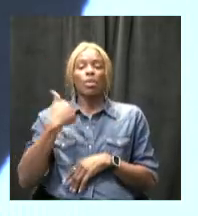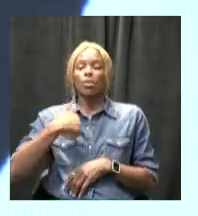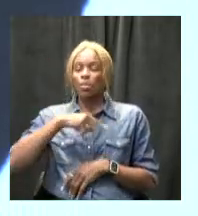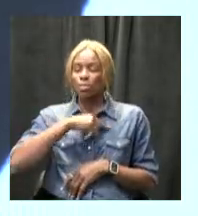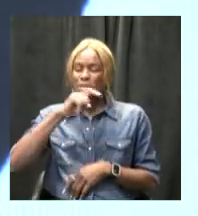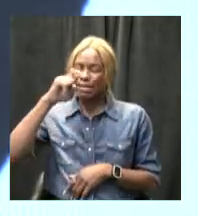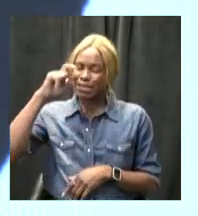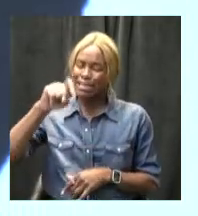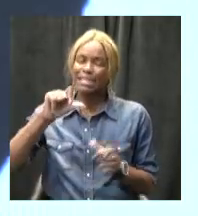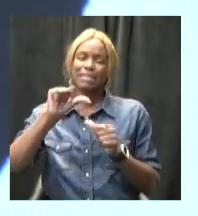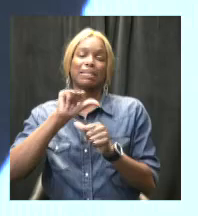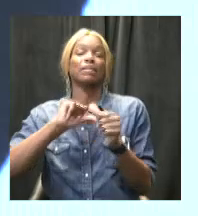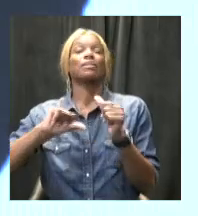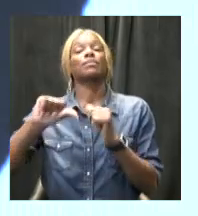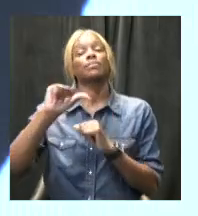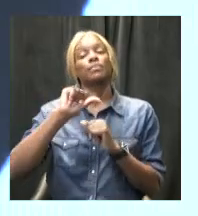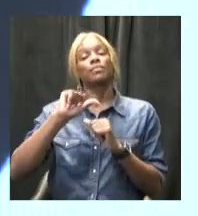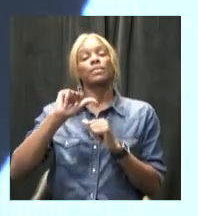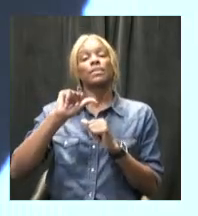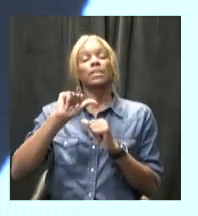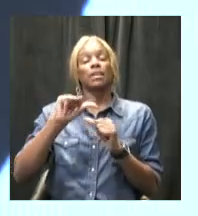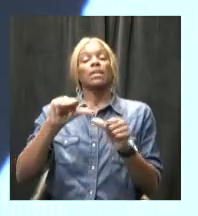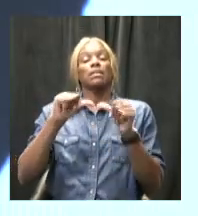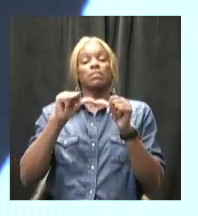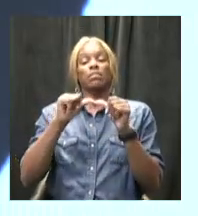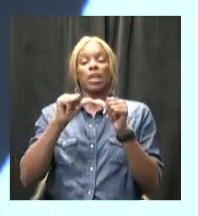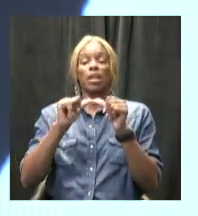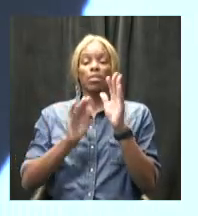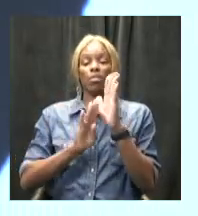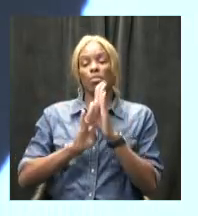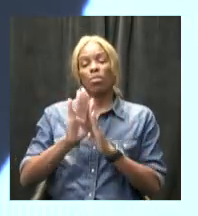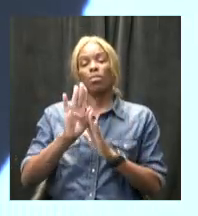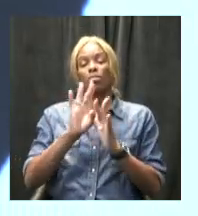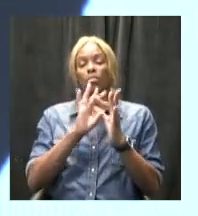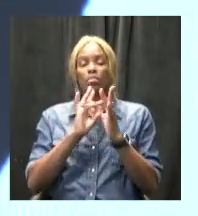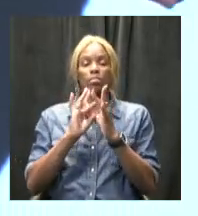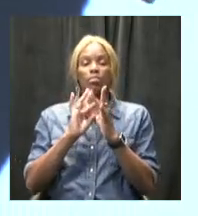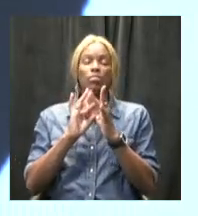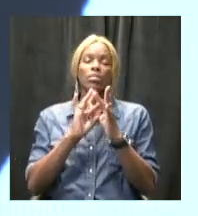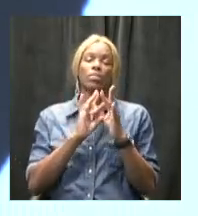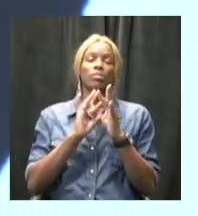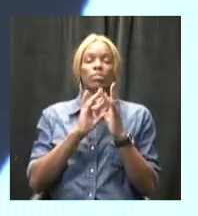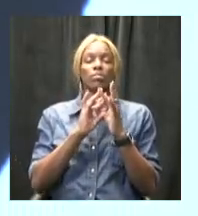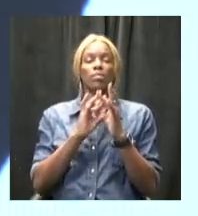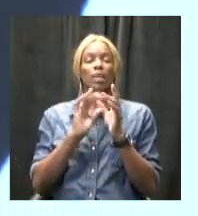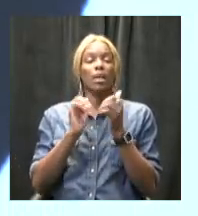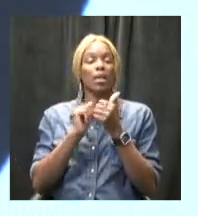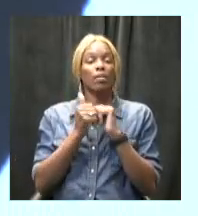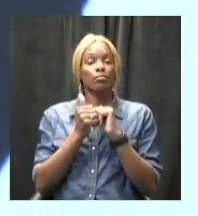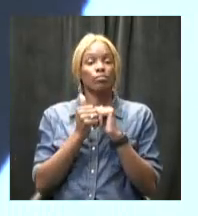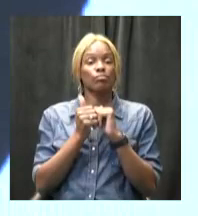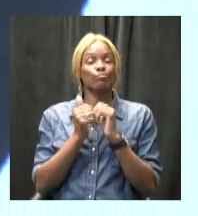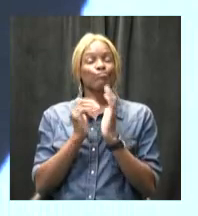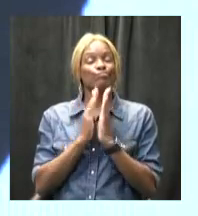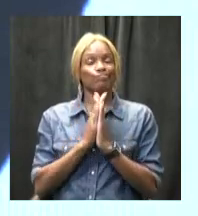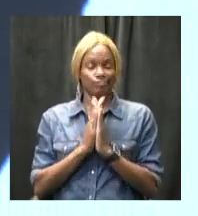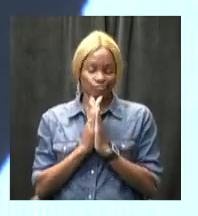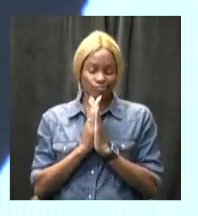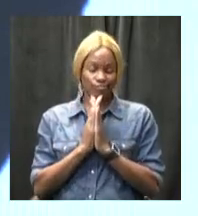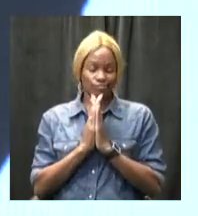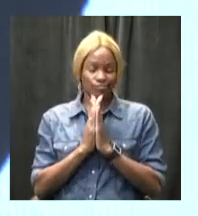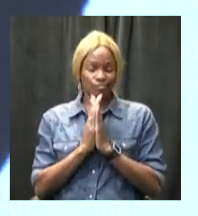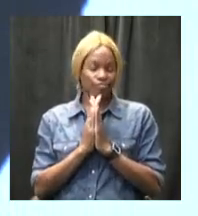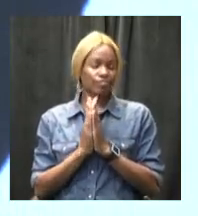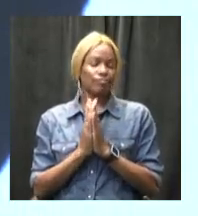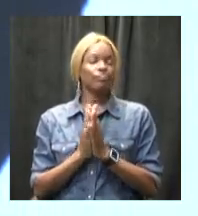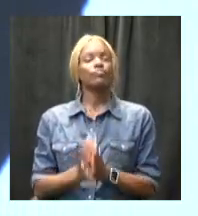need each other. But catch this one, they're also growing in prayer. It's right there, y'all. That when, matter of fact, it's not just in